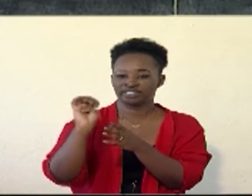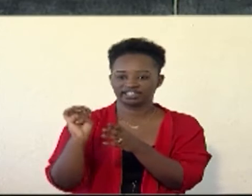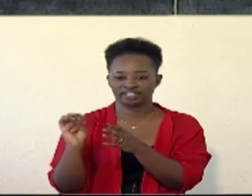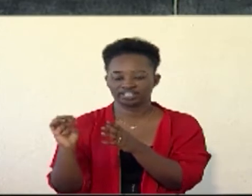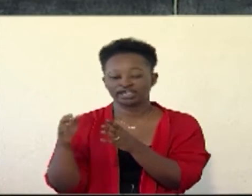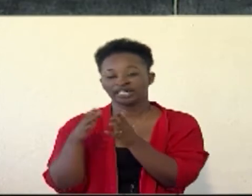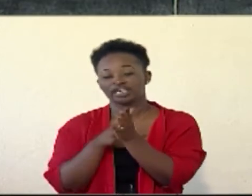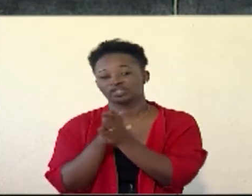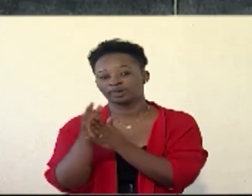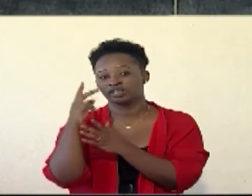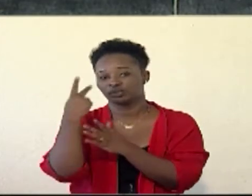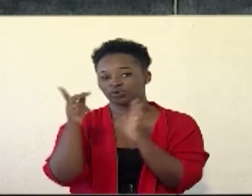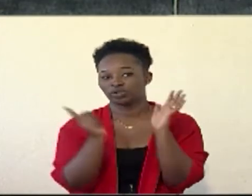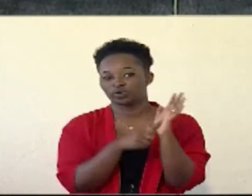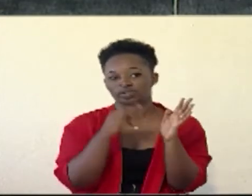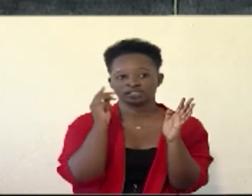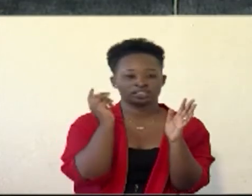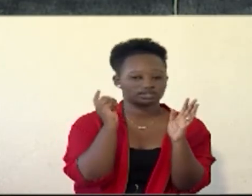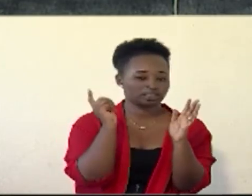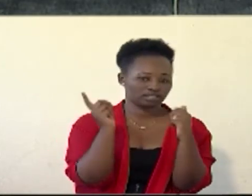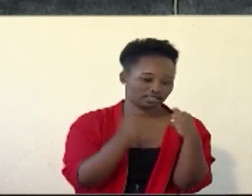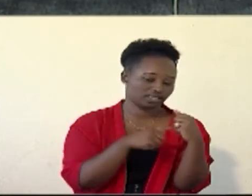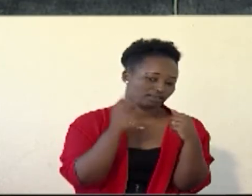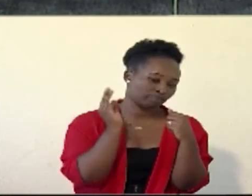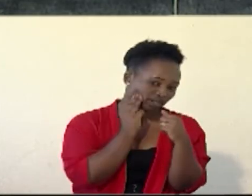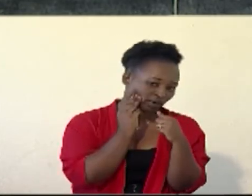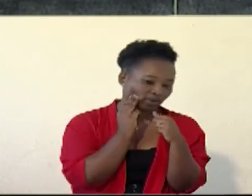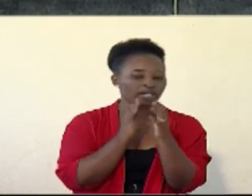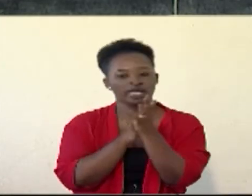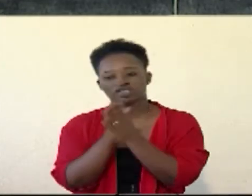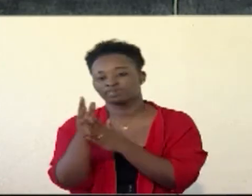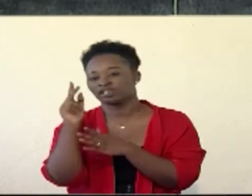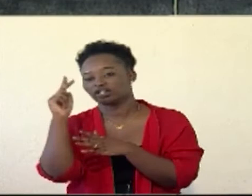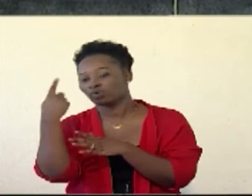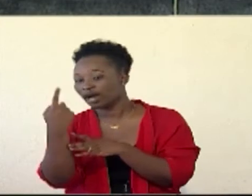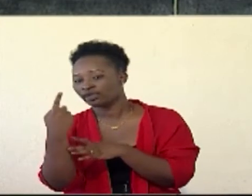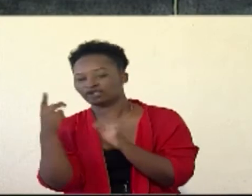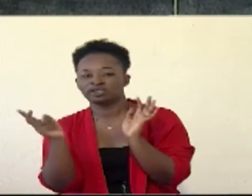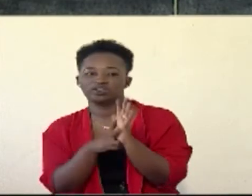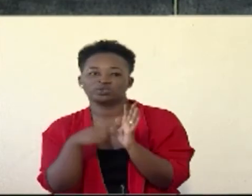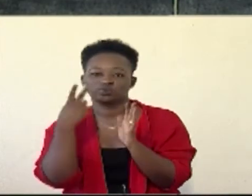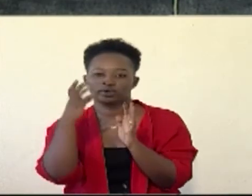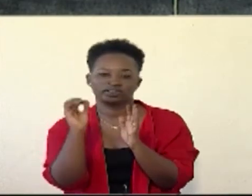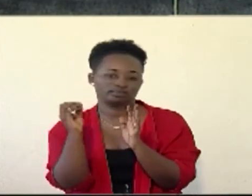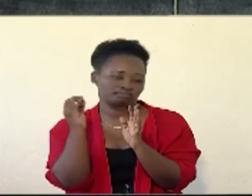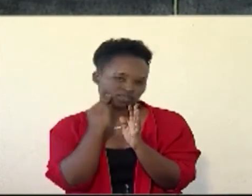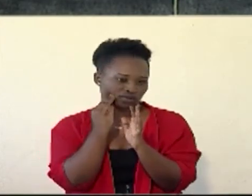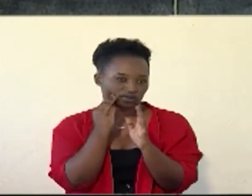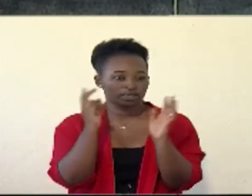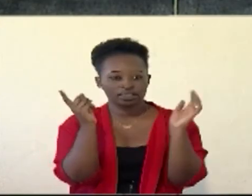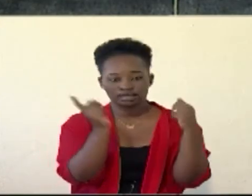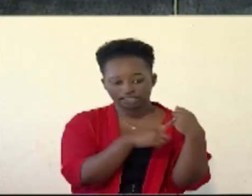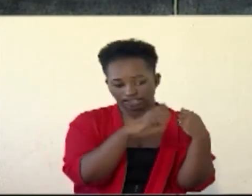2 is 60 million. Expenditure 1 is 20 million. Now we shall get 60 million